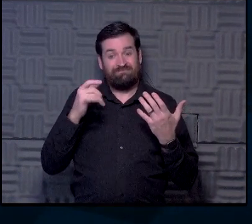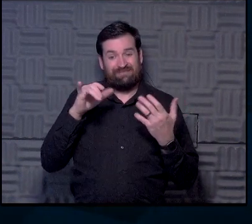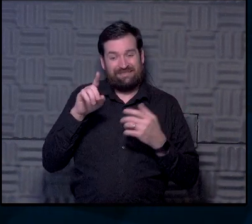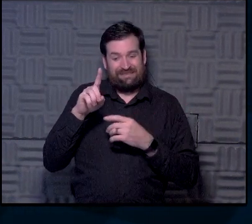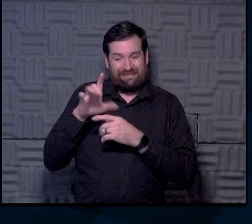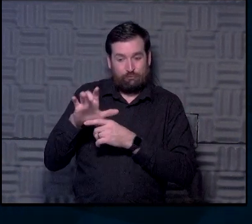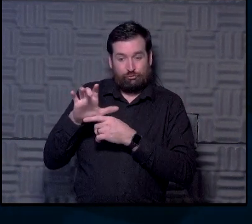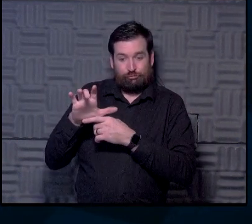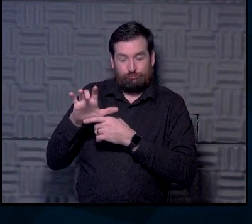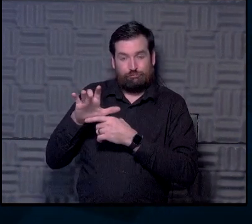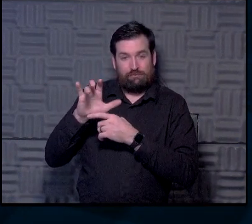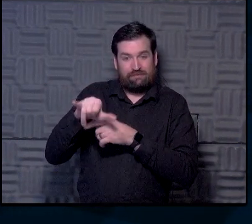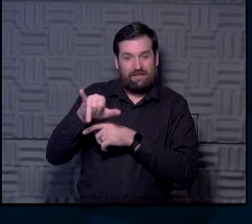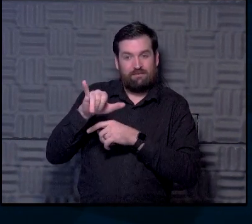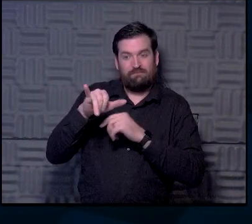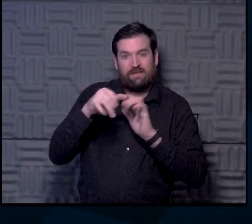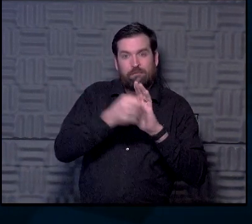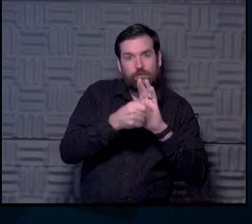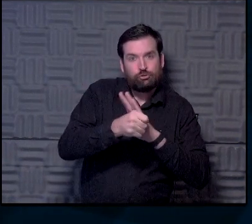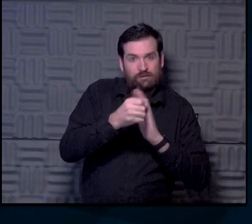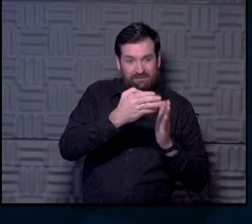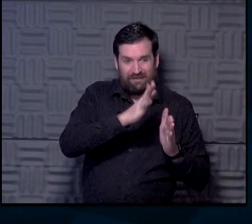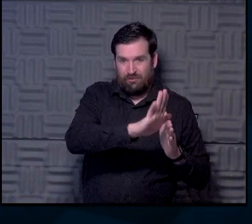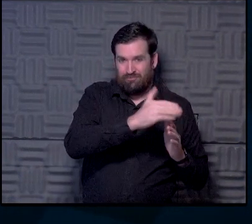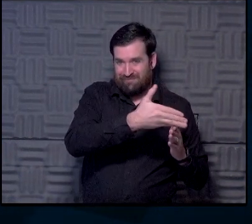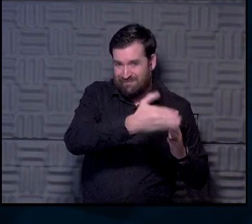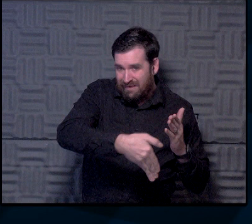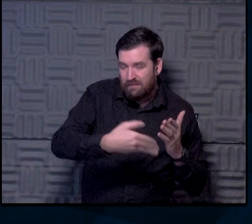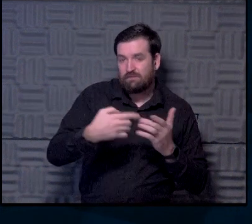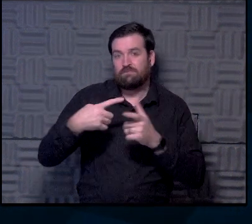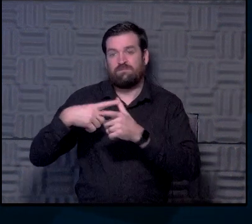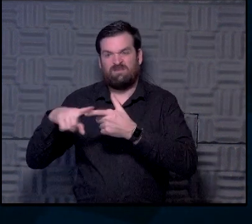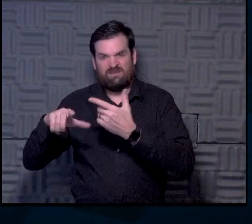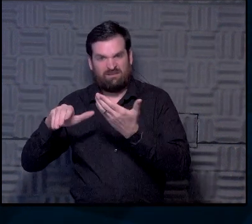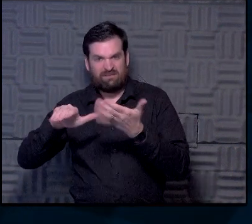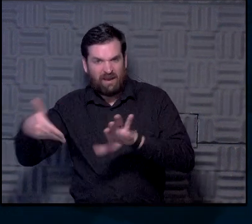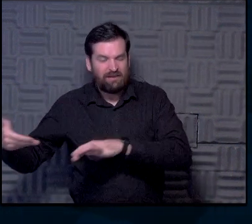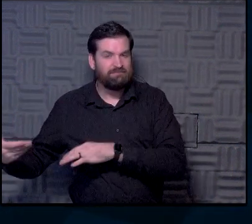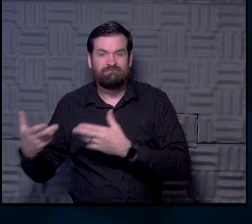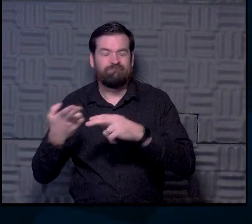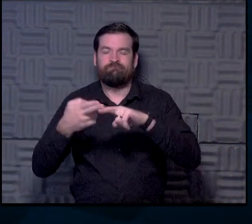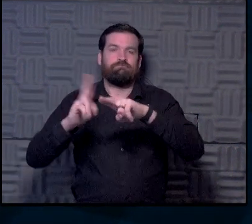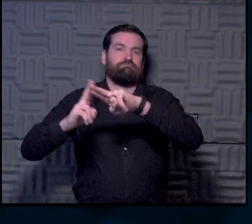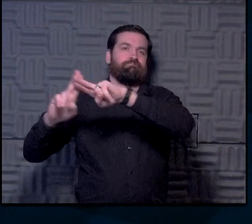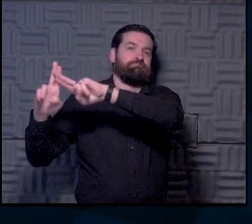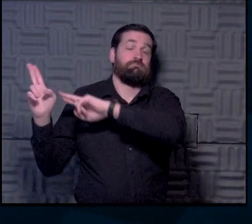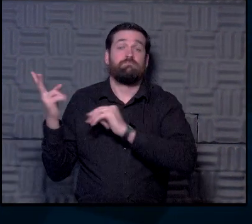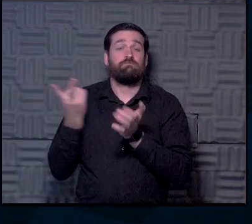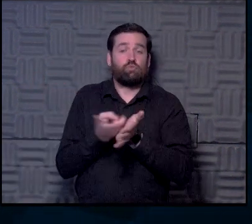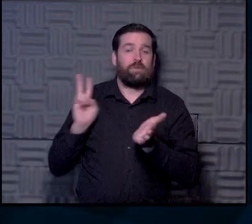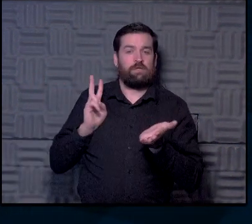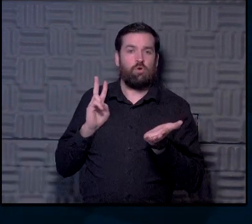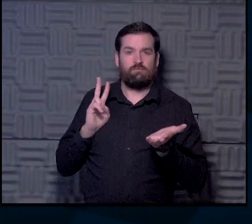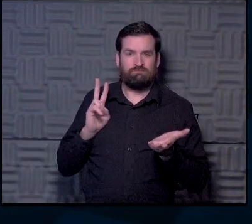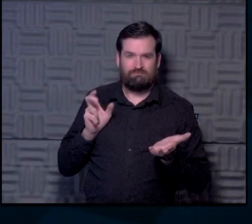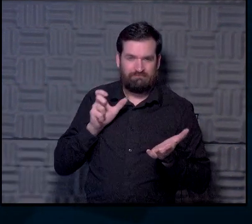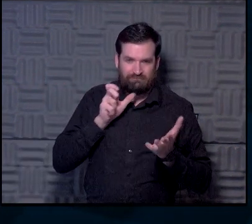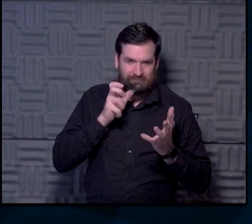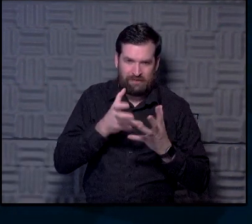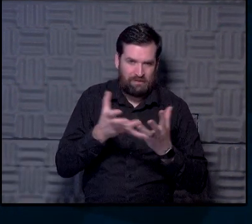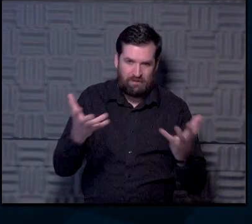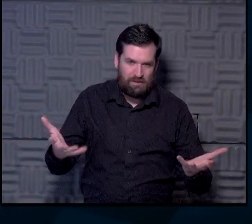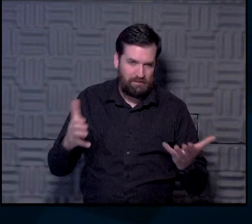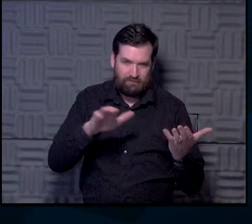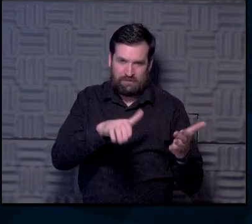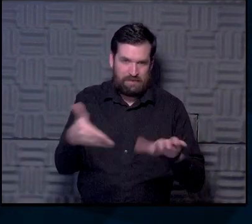their admission sort of ends with not surviving. And so 2 weeks ago, we didn't have a lot of those deaths for those